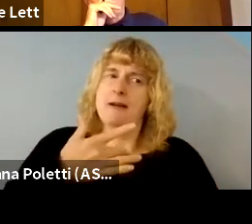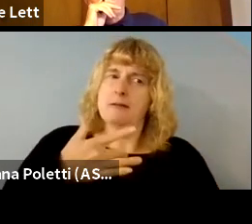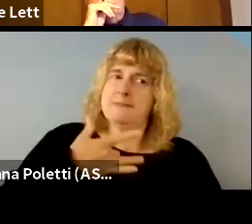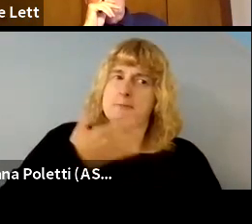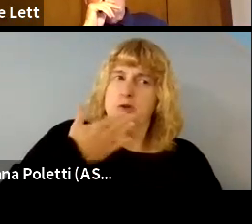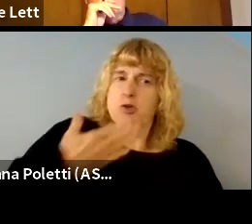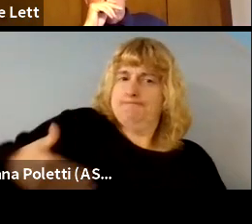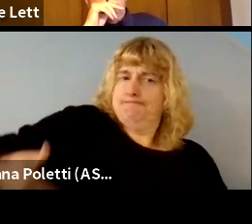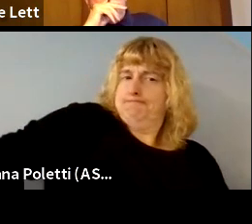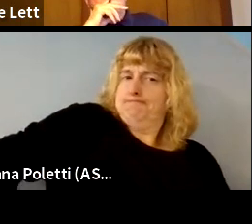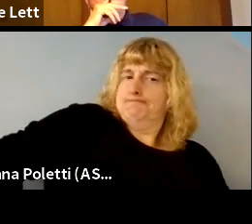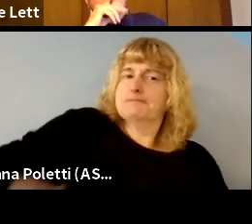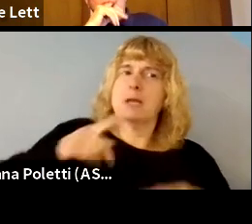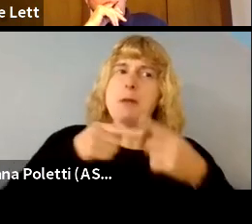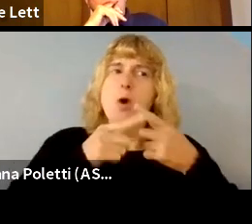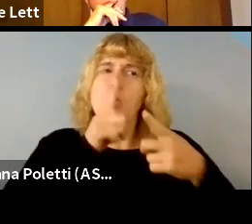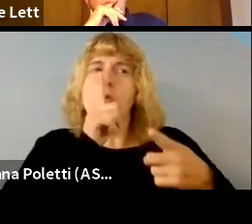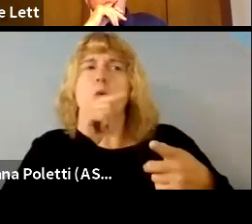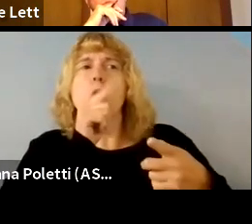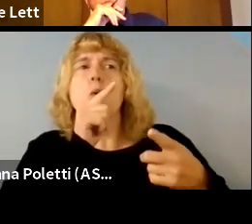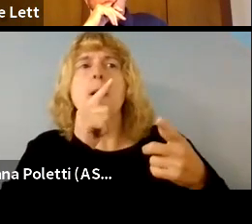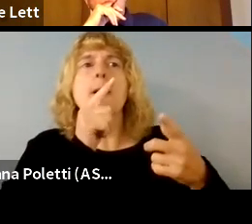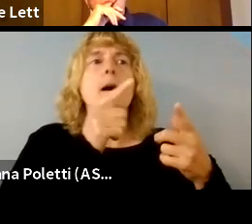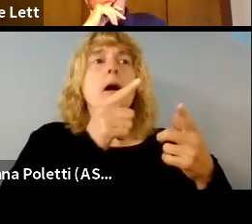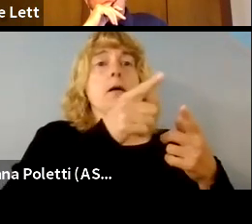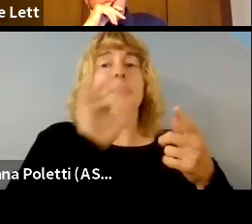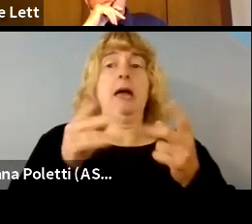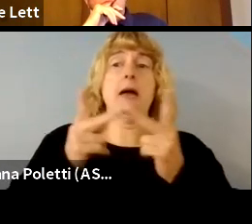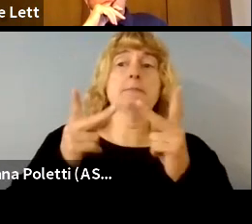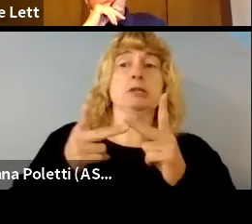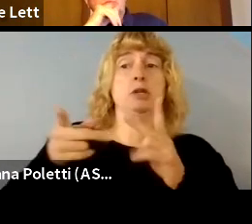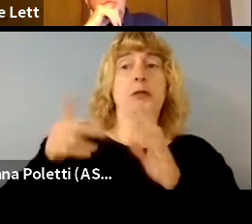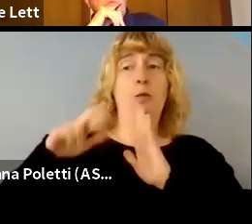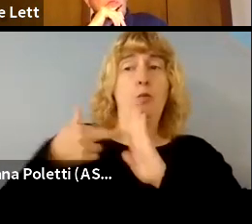for positions. And I think I would do a good job.